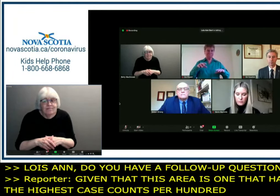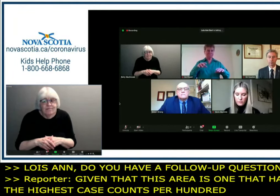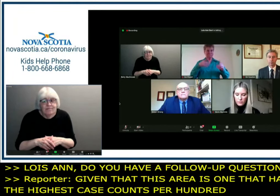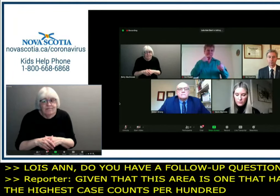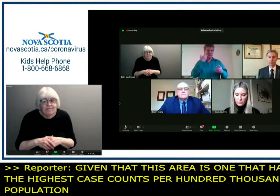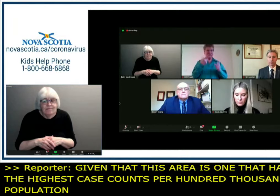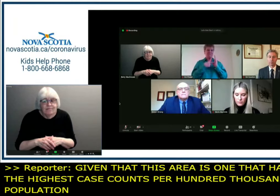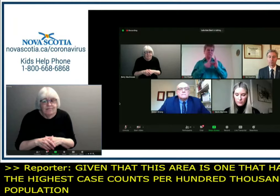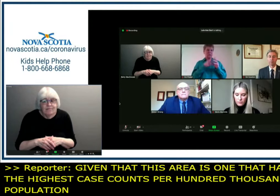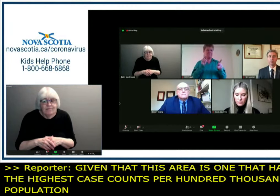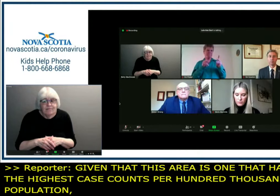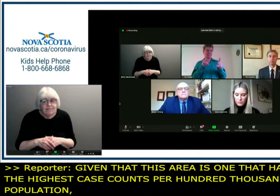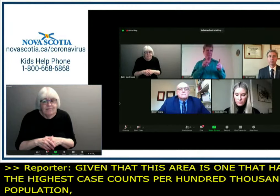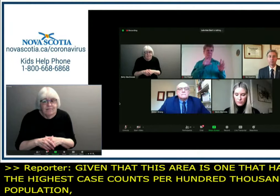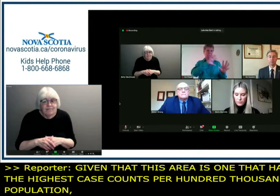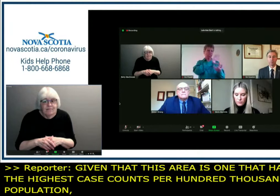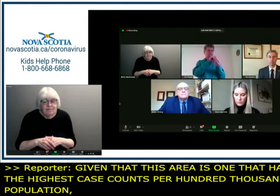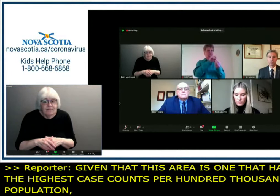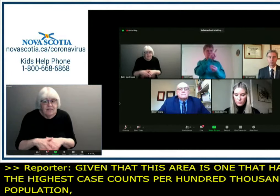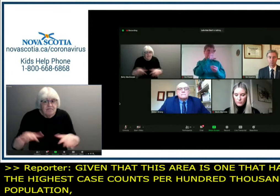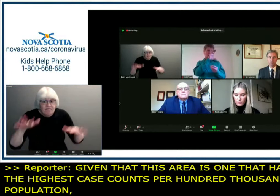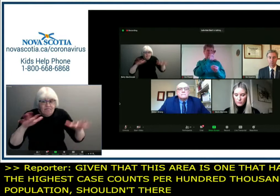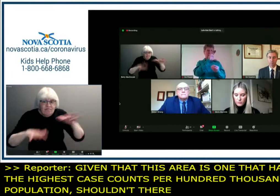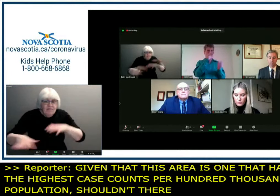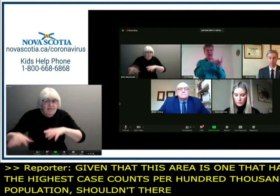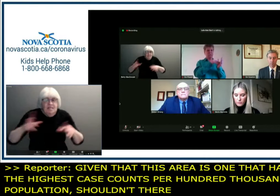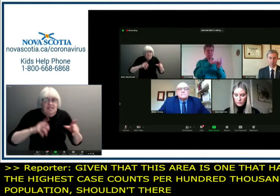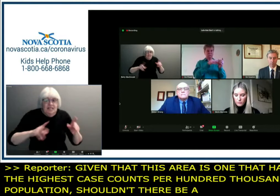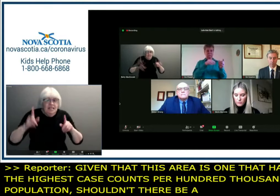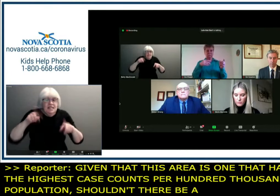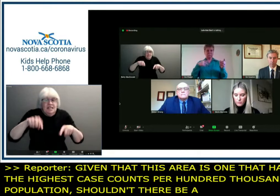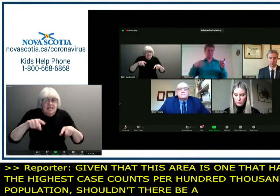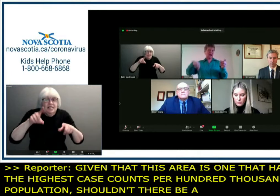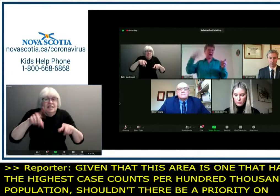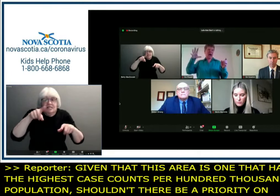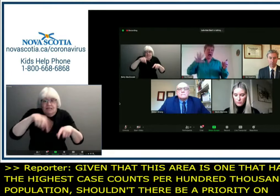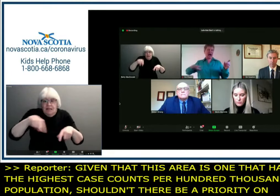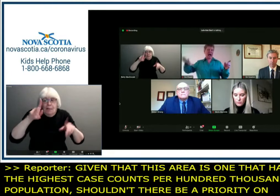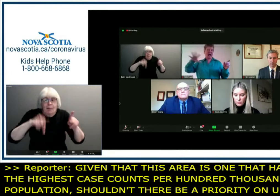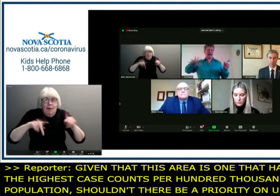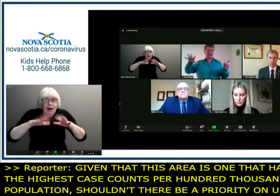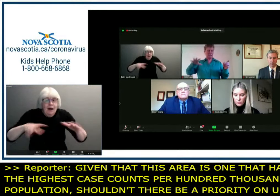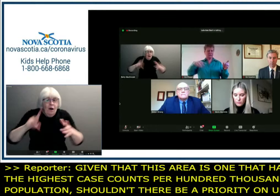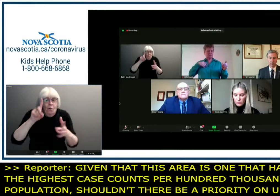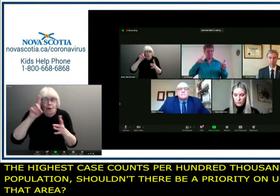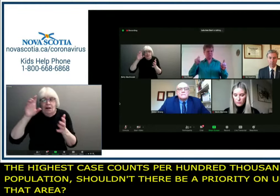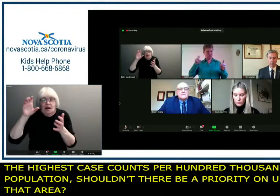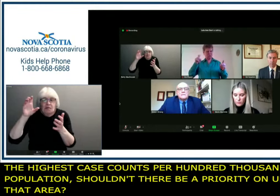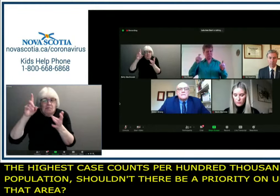population, shouldn't there be a priority on updating that area?